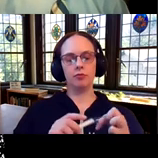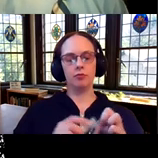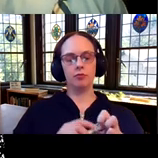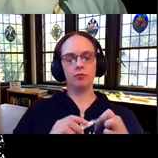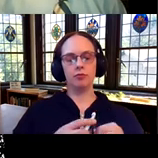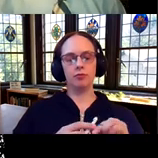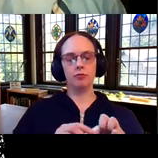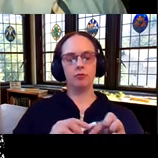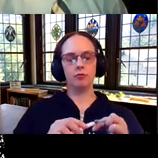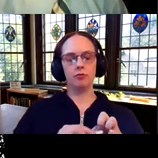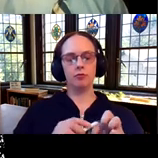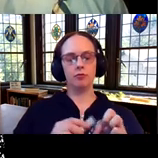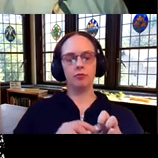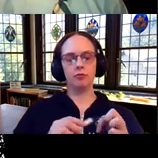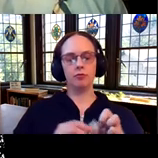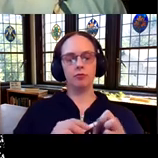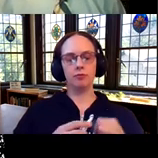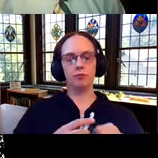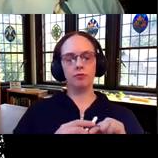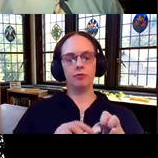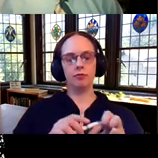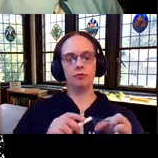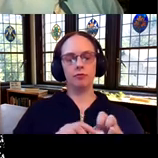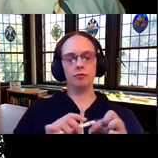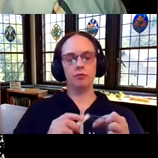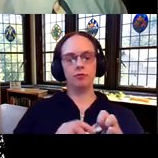really put Brockport on the map.